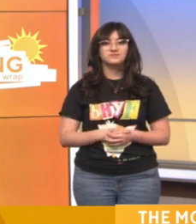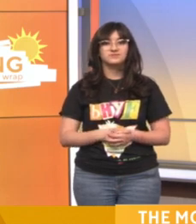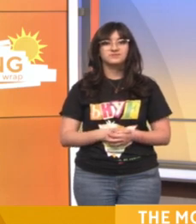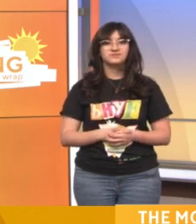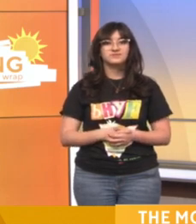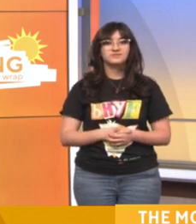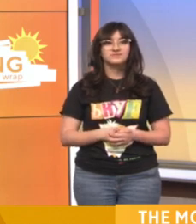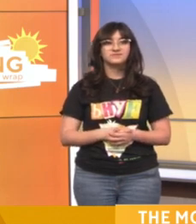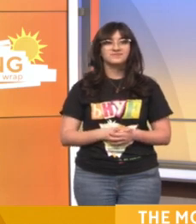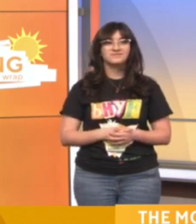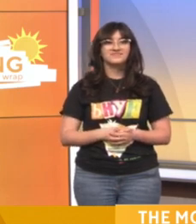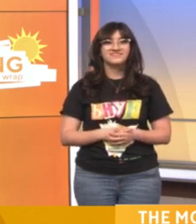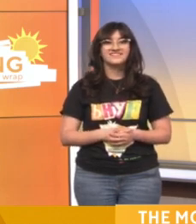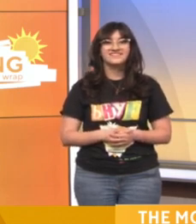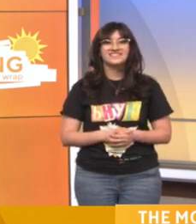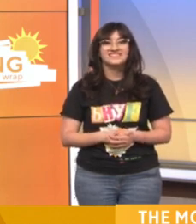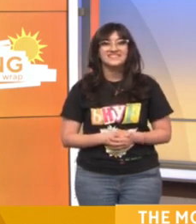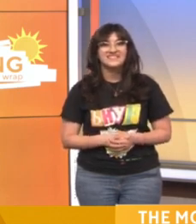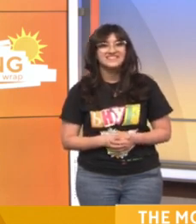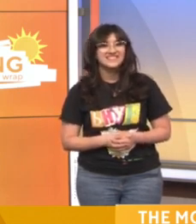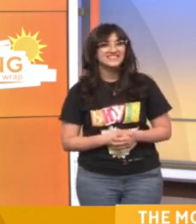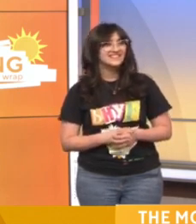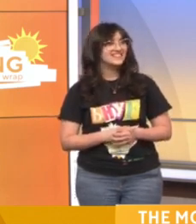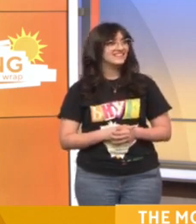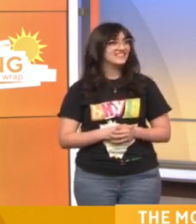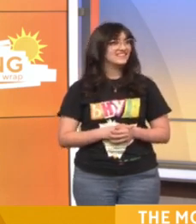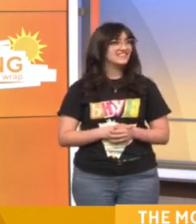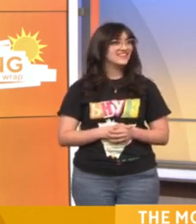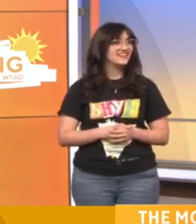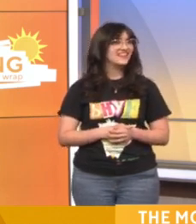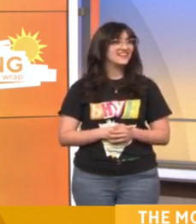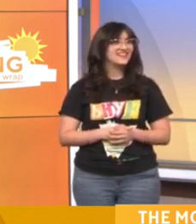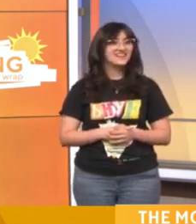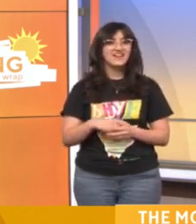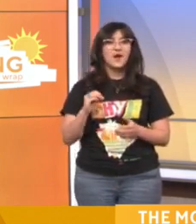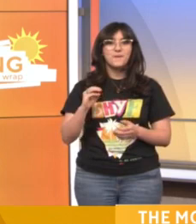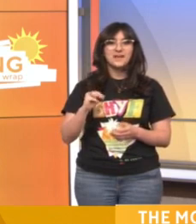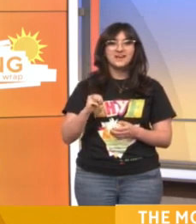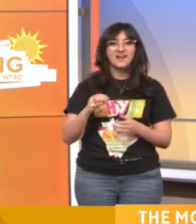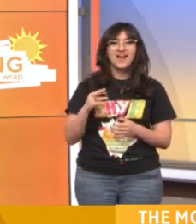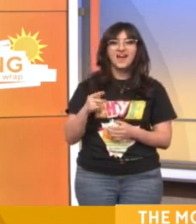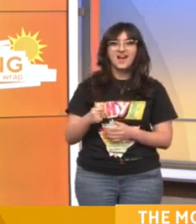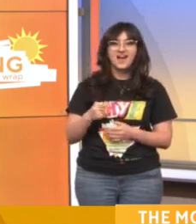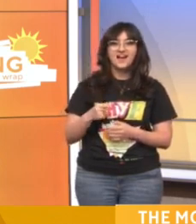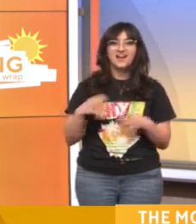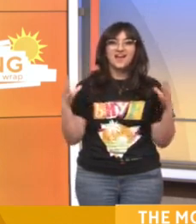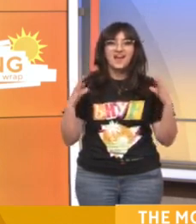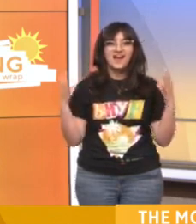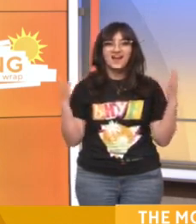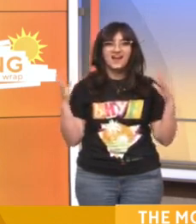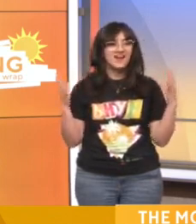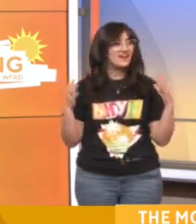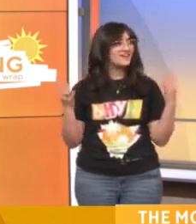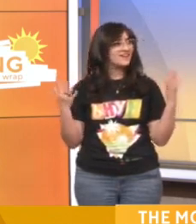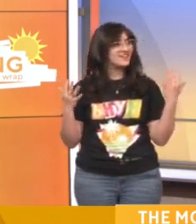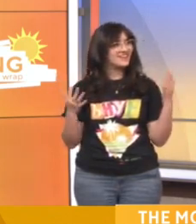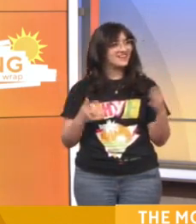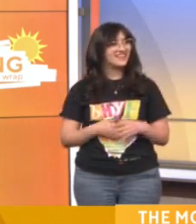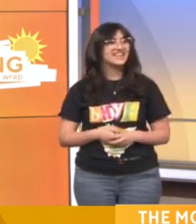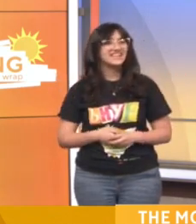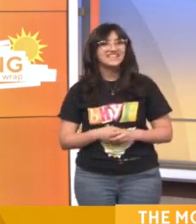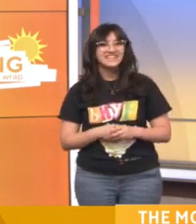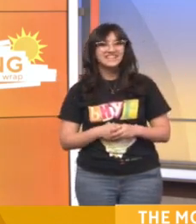Kalina Estrinos, who is a mega fan, to say something. See, I'm not the only one. Oh my God! Look at a surprise!